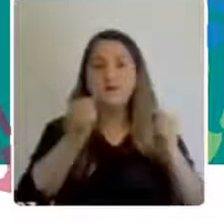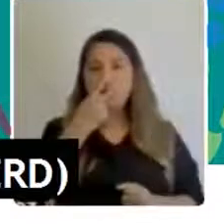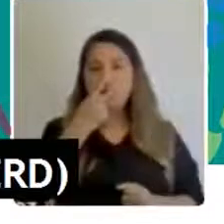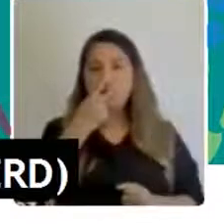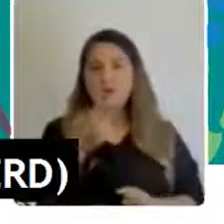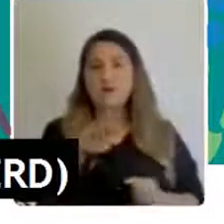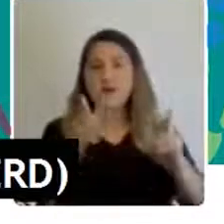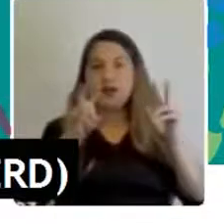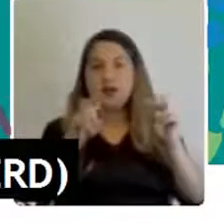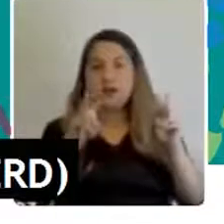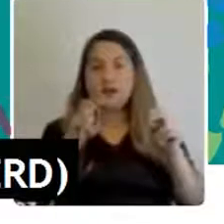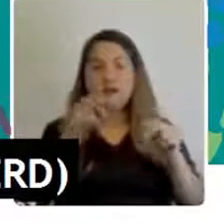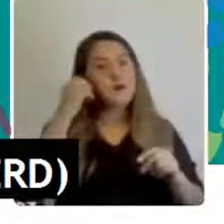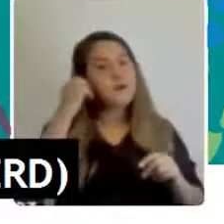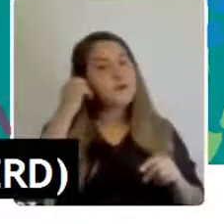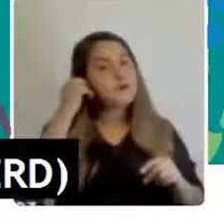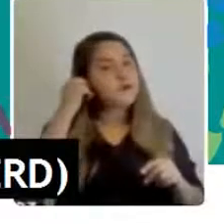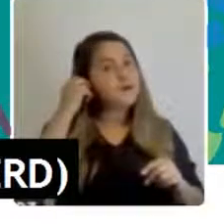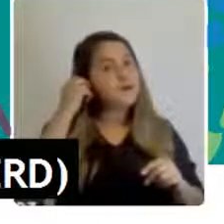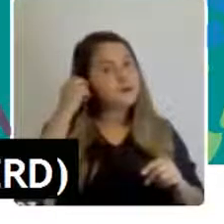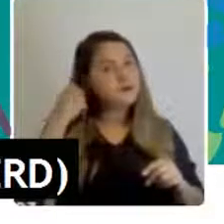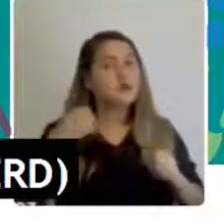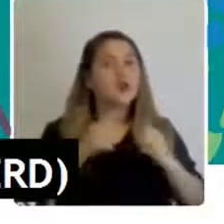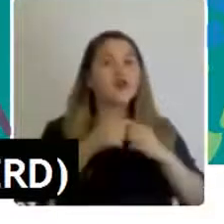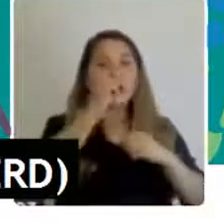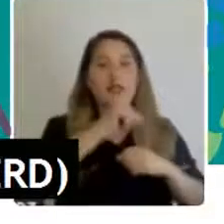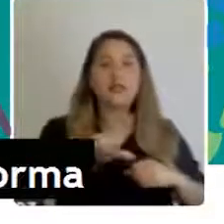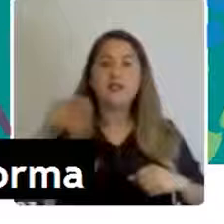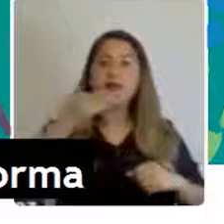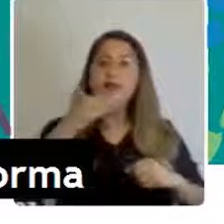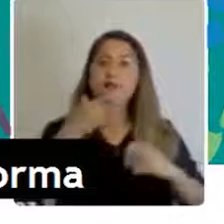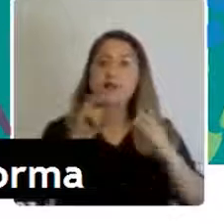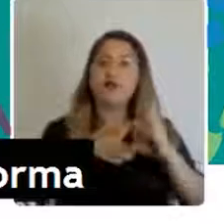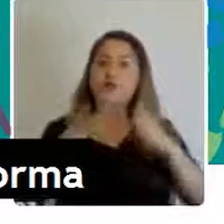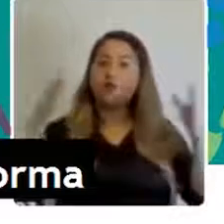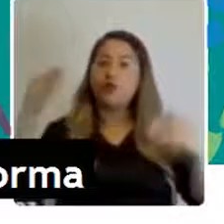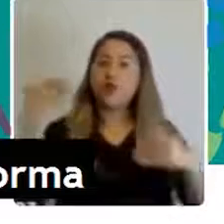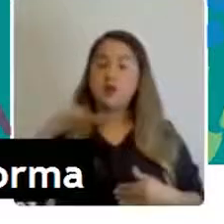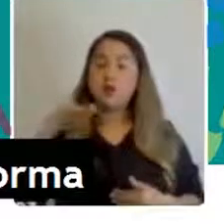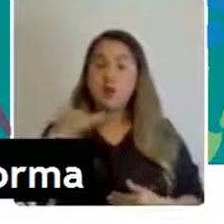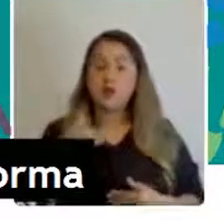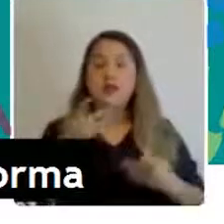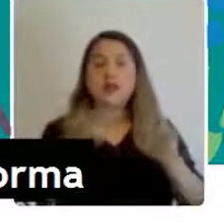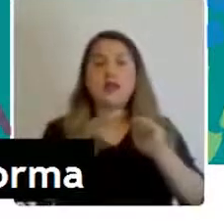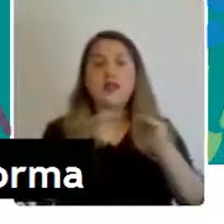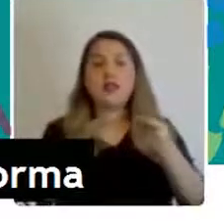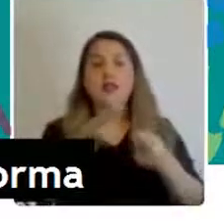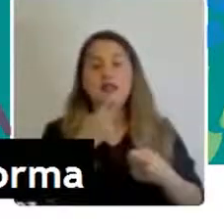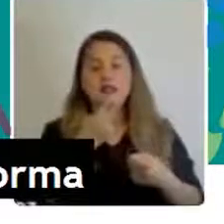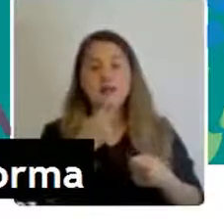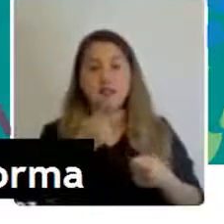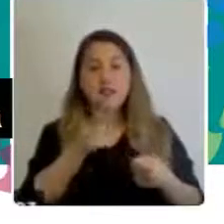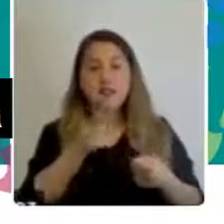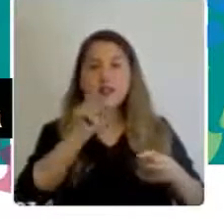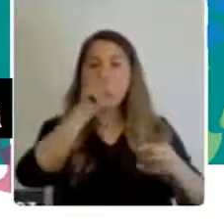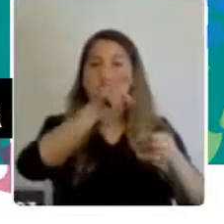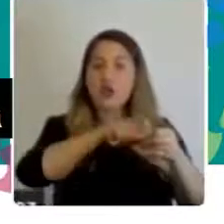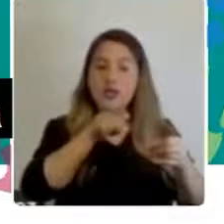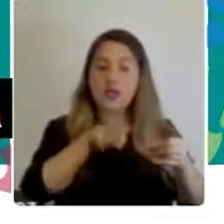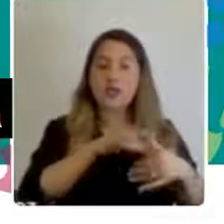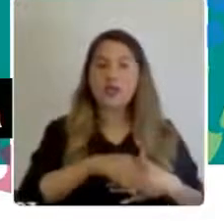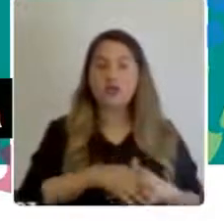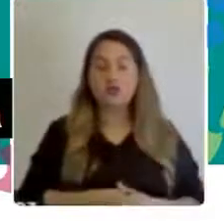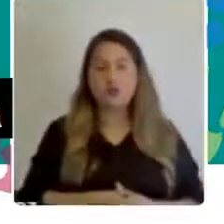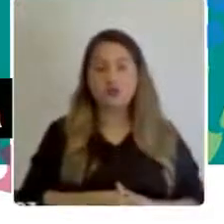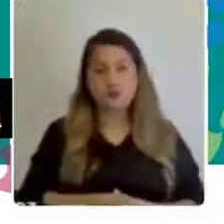very important. Quality of life registries. We coordinated the first platform. The